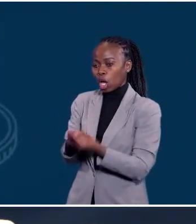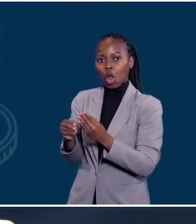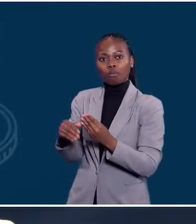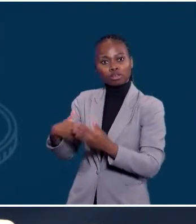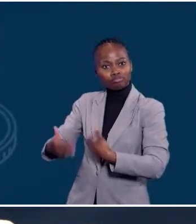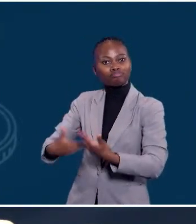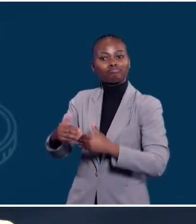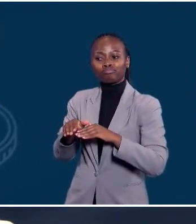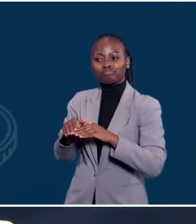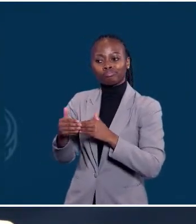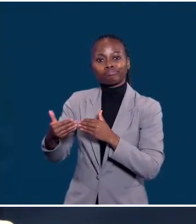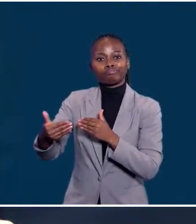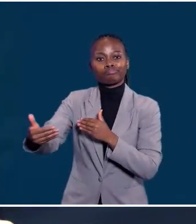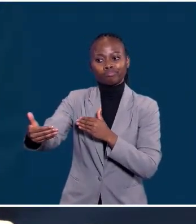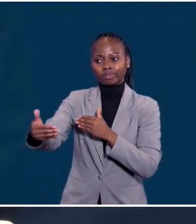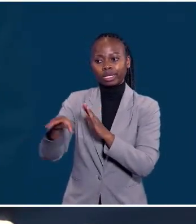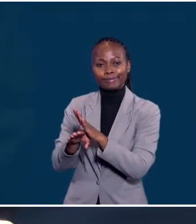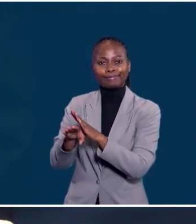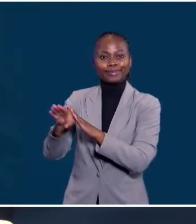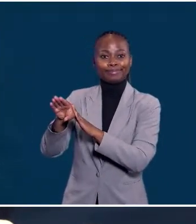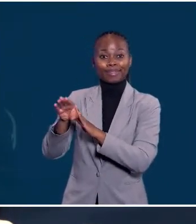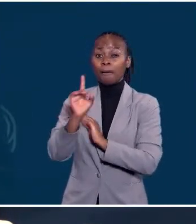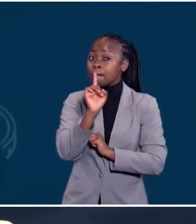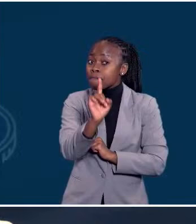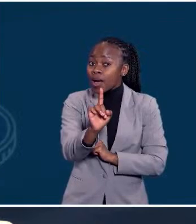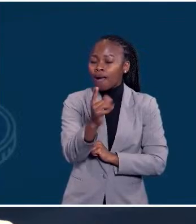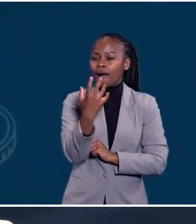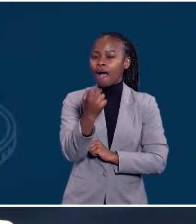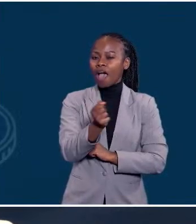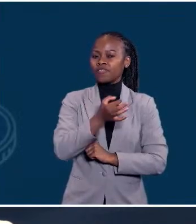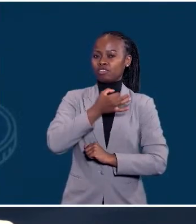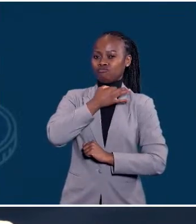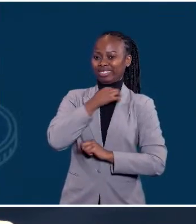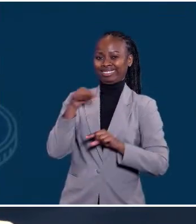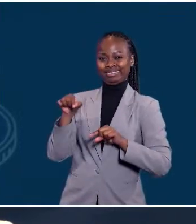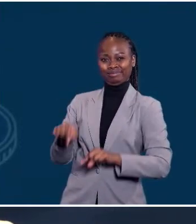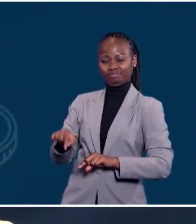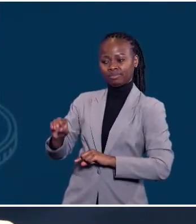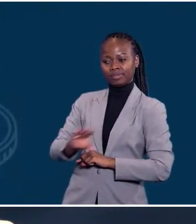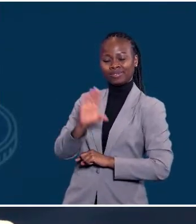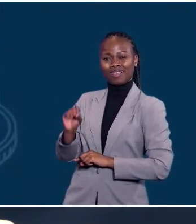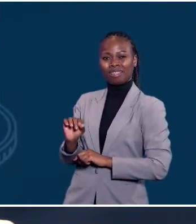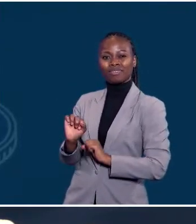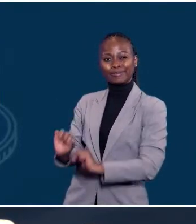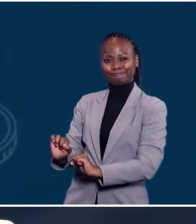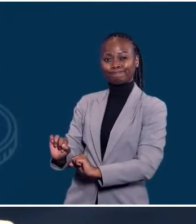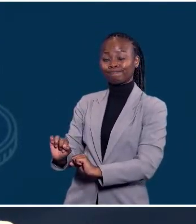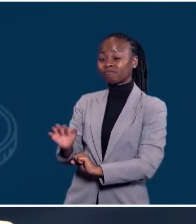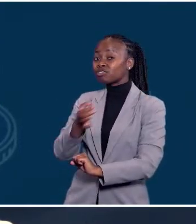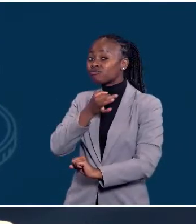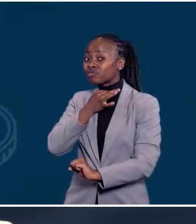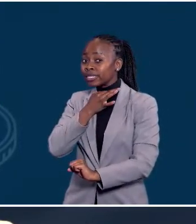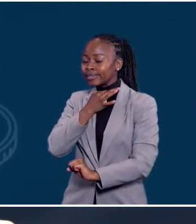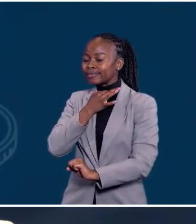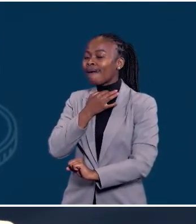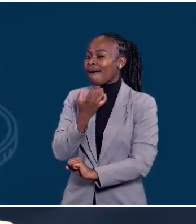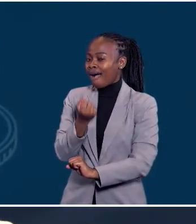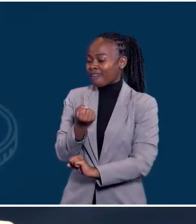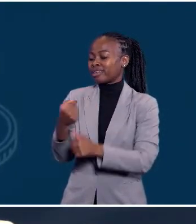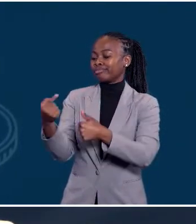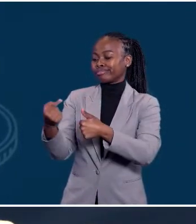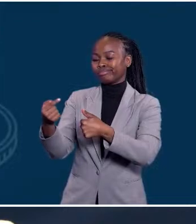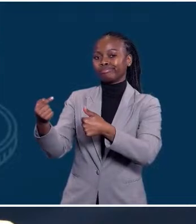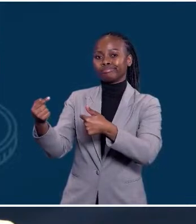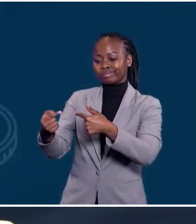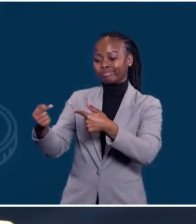However, risks to domestic inflation and growth have risen markedly since the